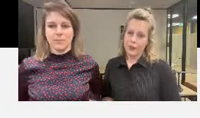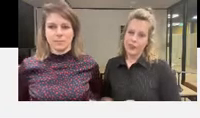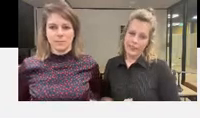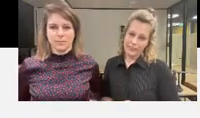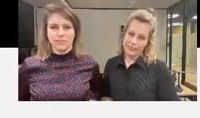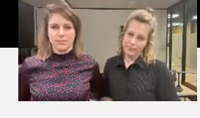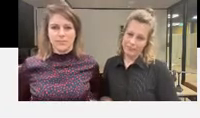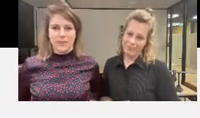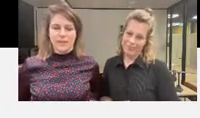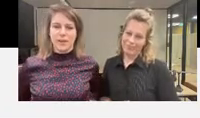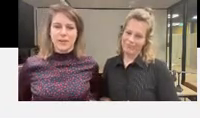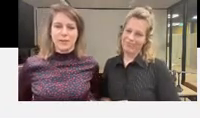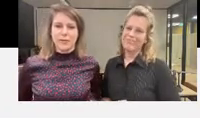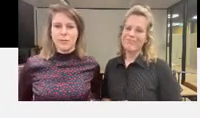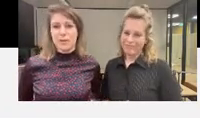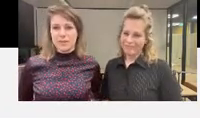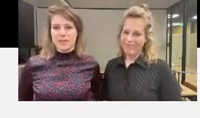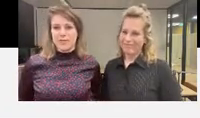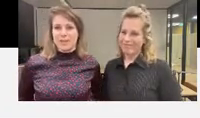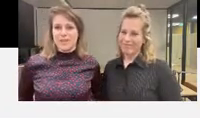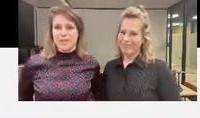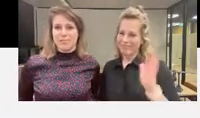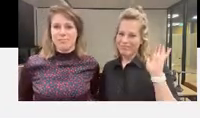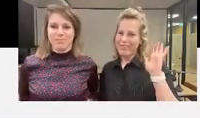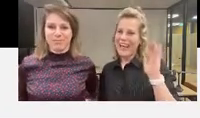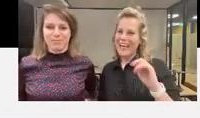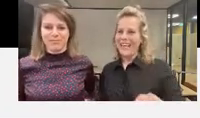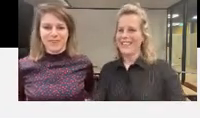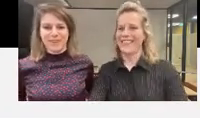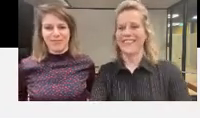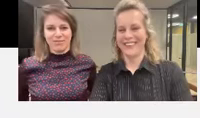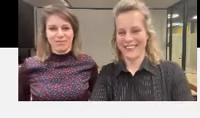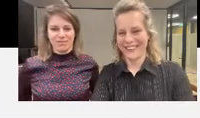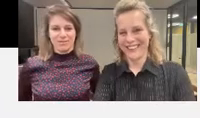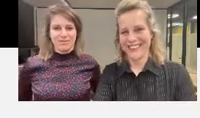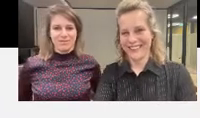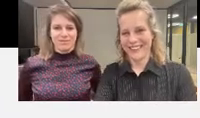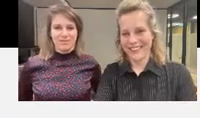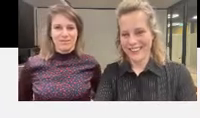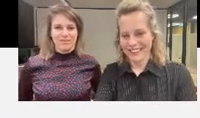for your attention. Yeah, thank you, and maybe see you next time. Bye. Bye.